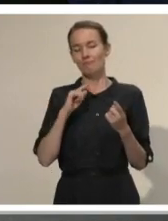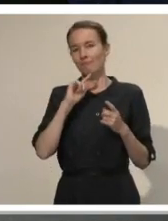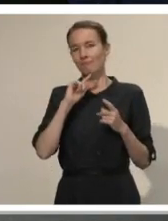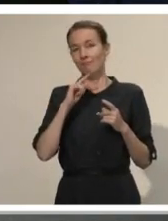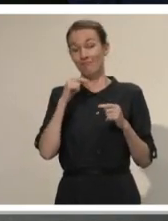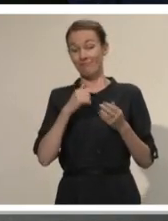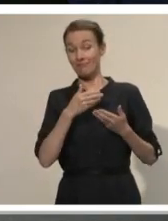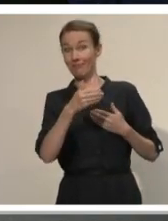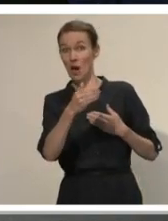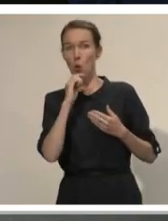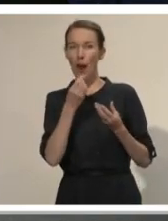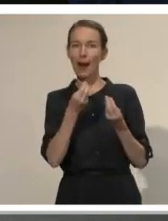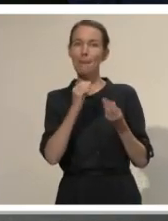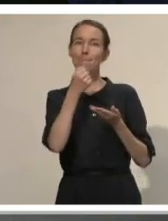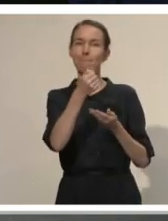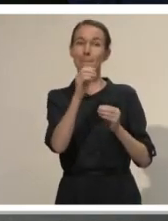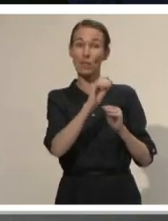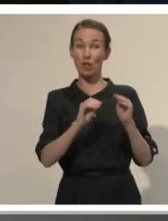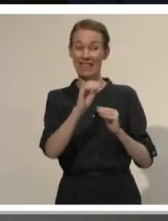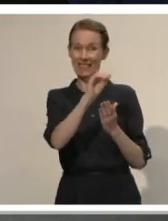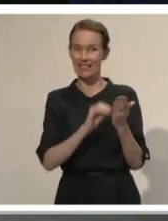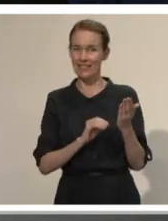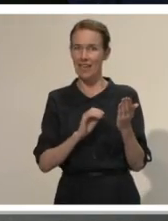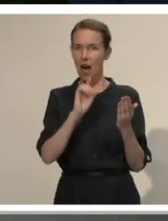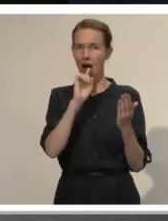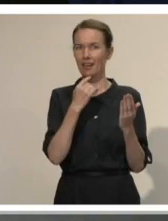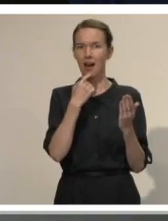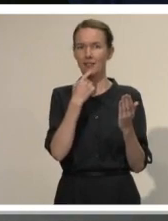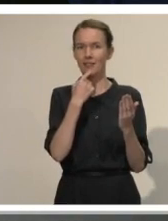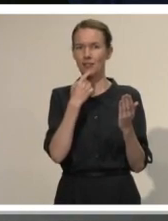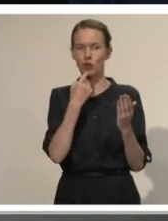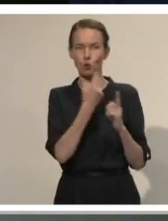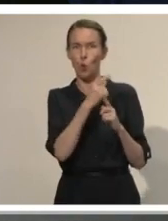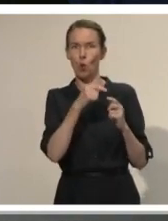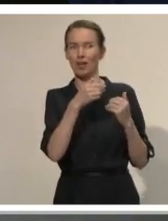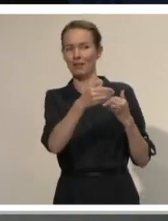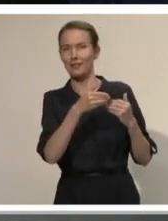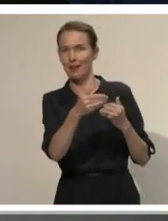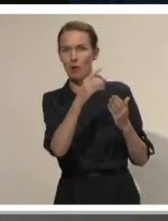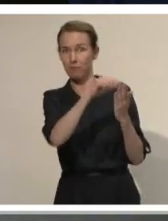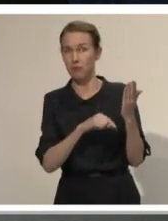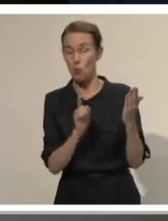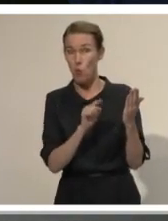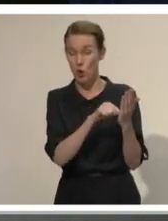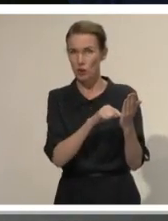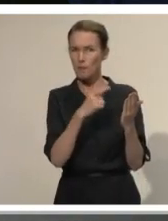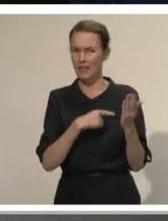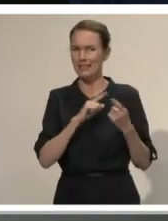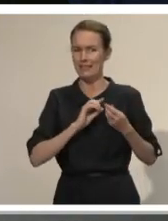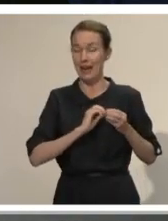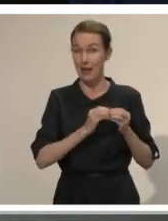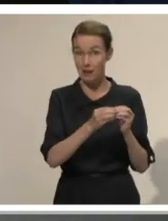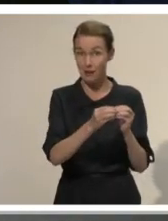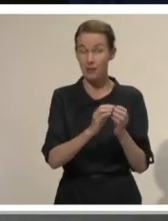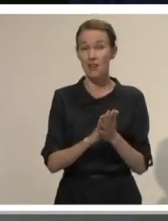released not too far away. But what I would say is that New Zealand has always been mindful of our